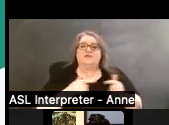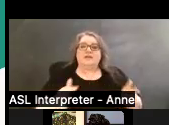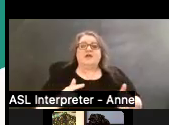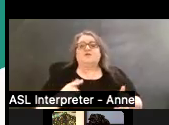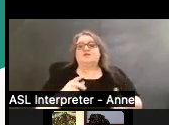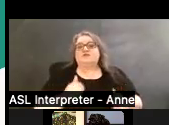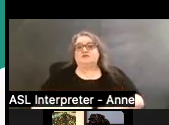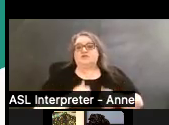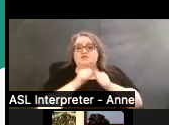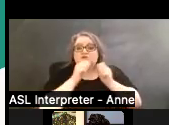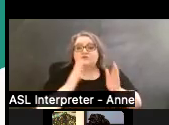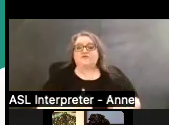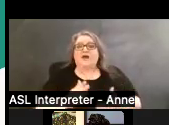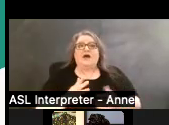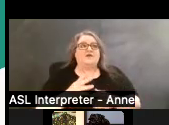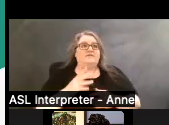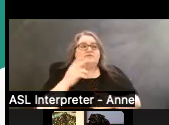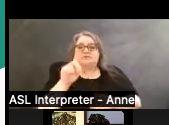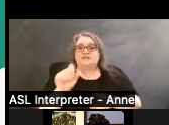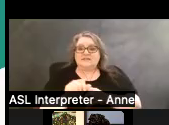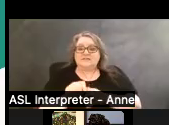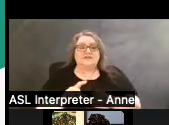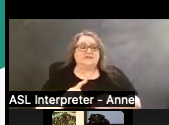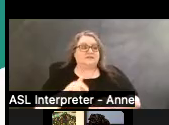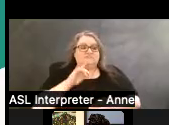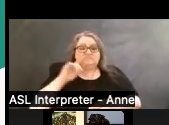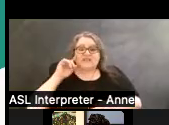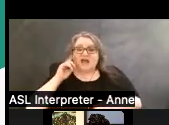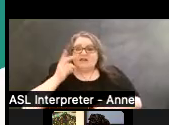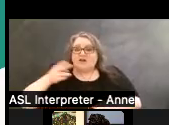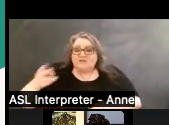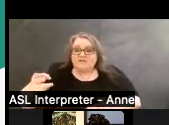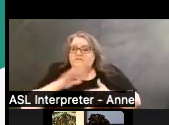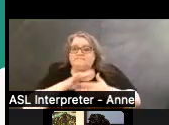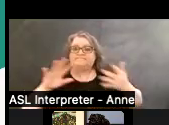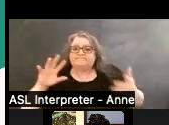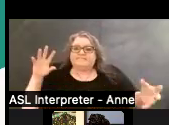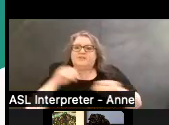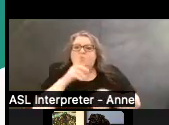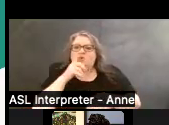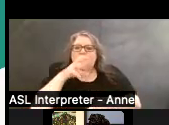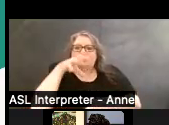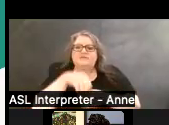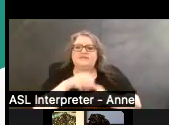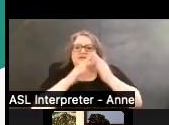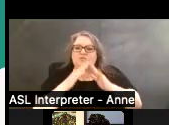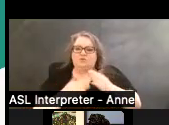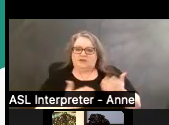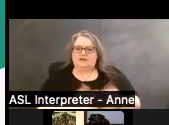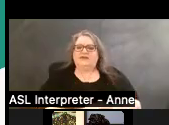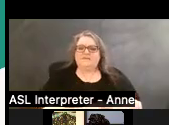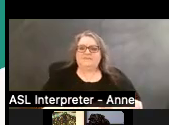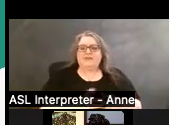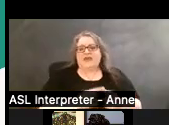disabilities, deaf and hard of hearing survivors, really getting a comprehensive overview of who's in your community, and then